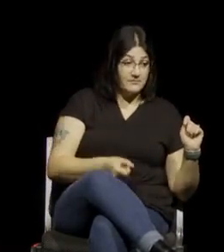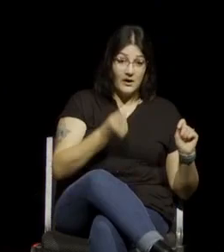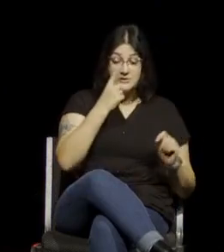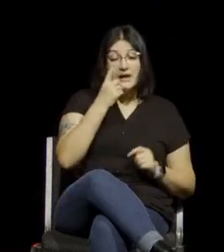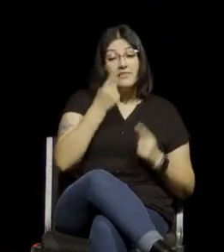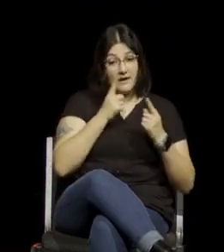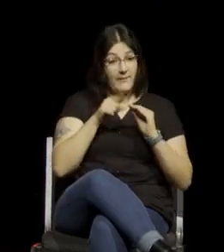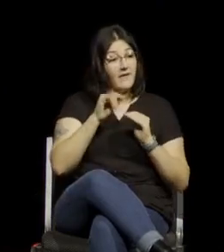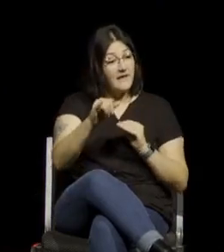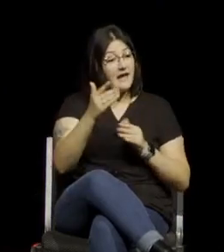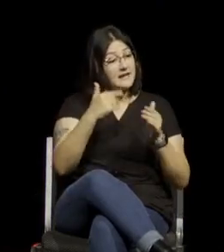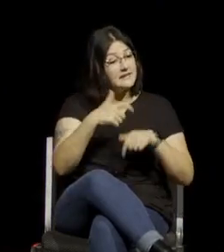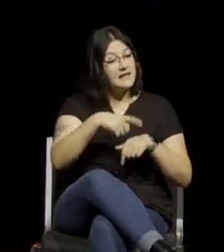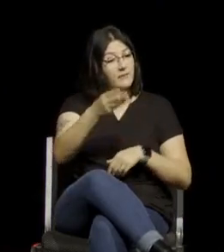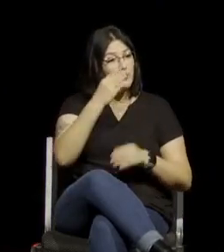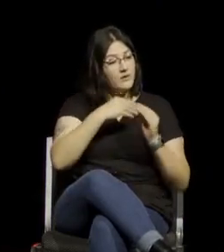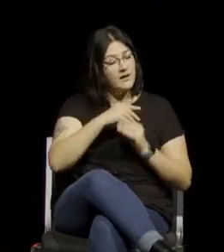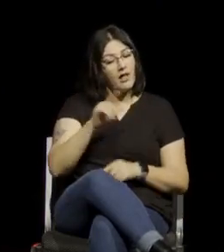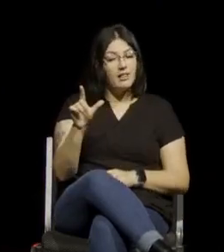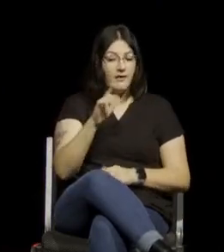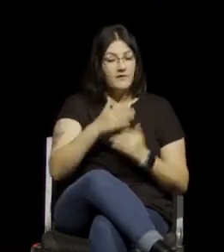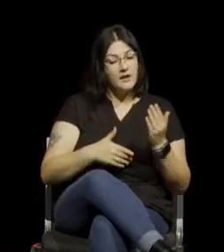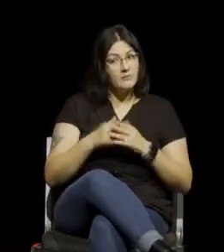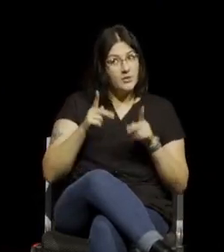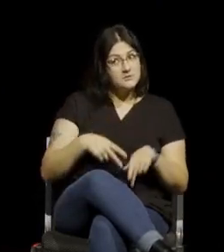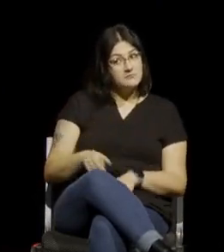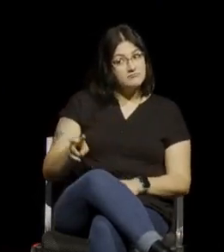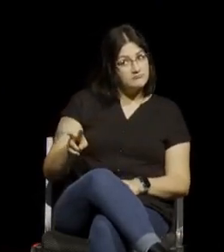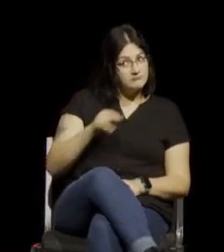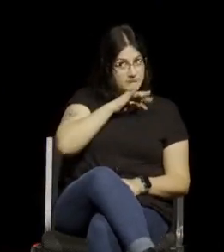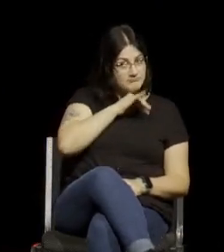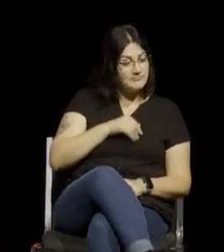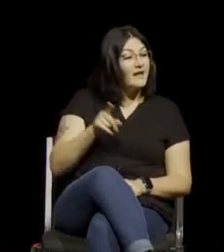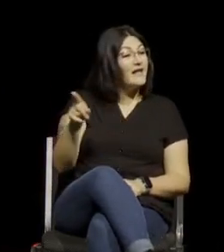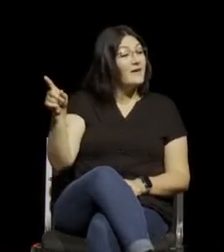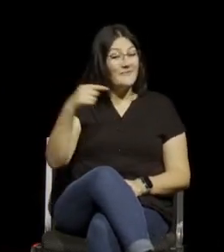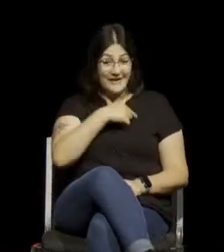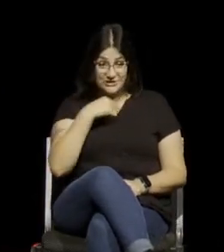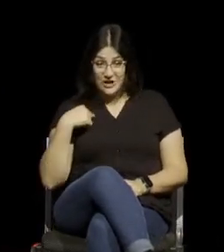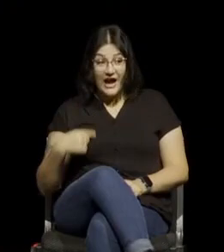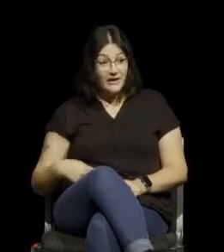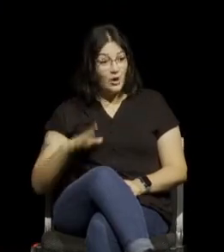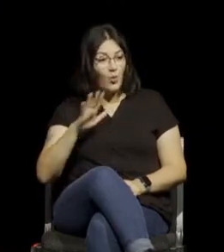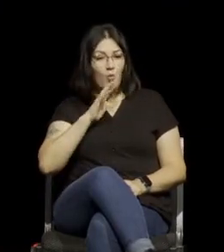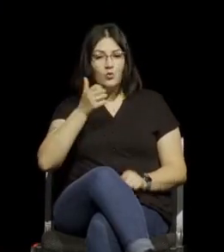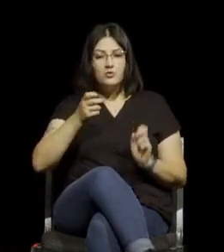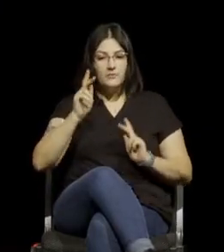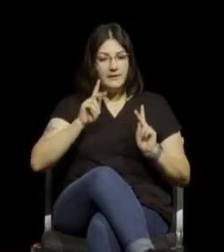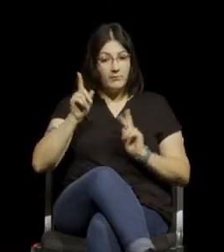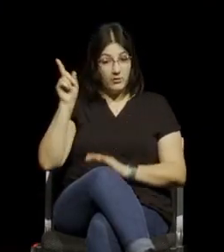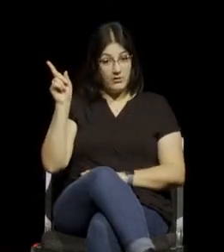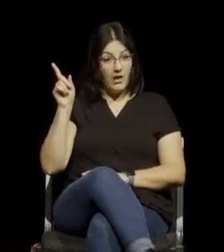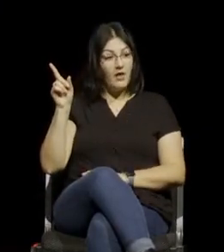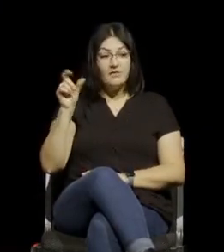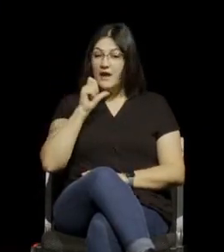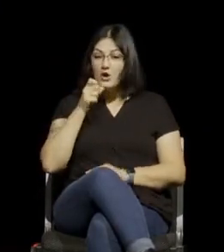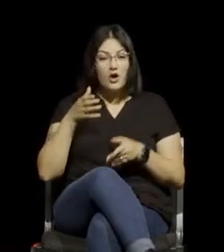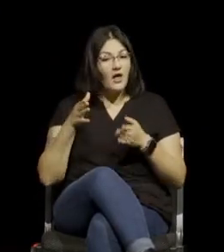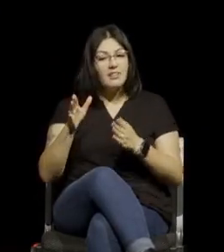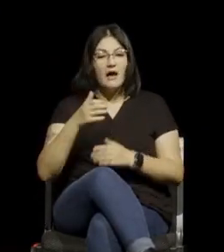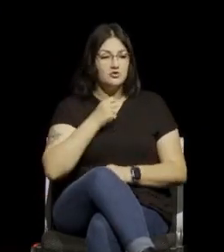that next time you eat, left-handed person. Or how about in China? Older people are not